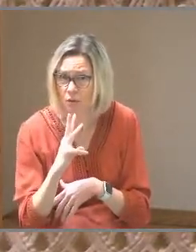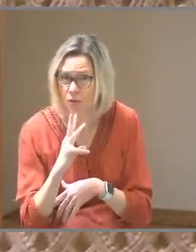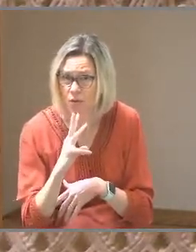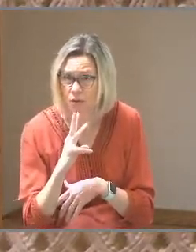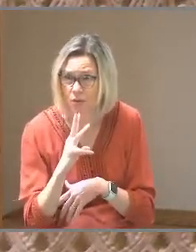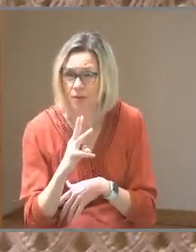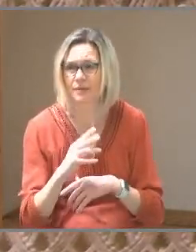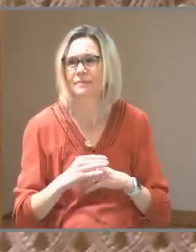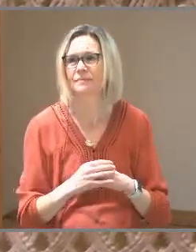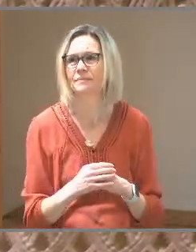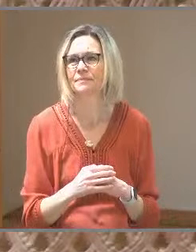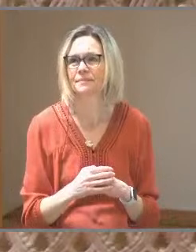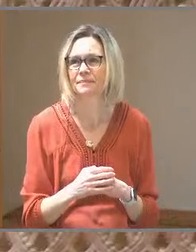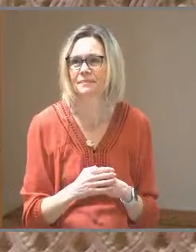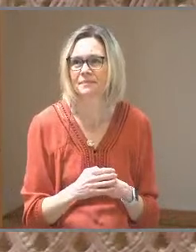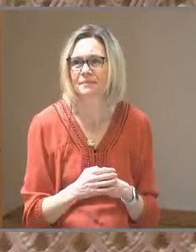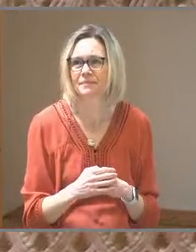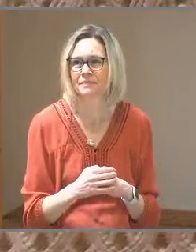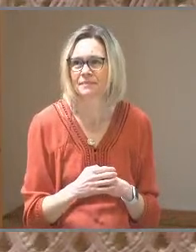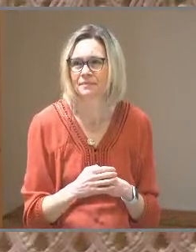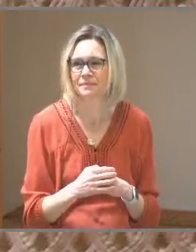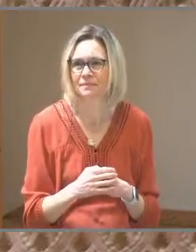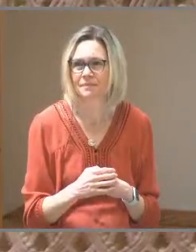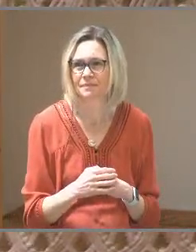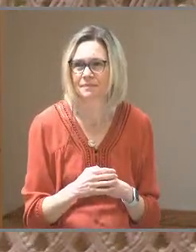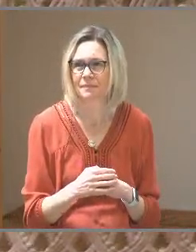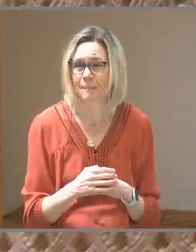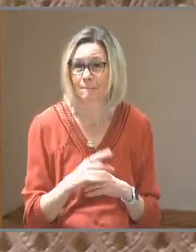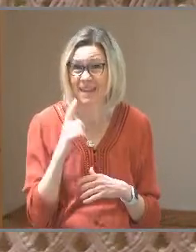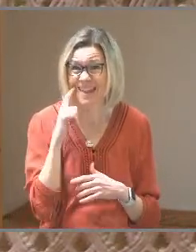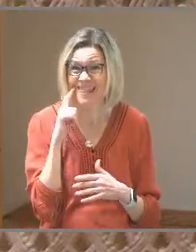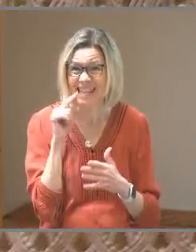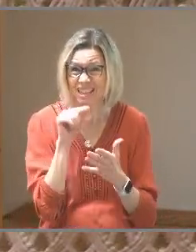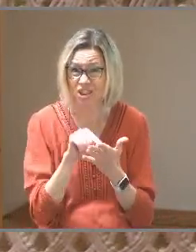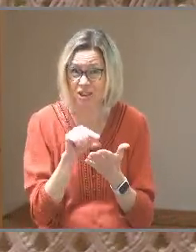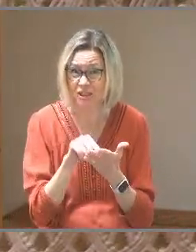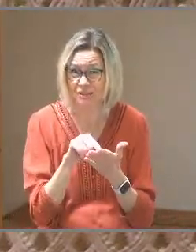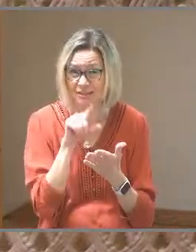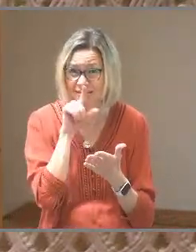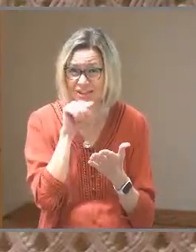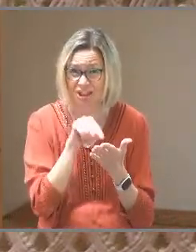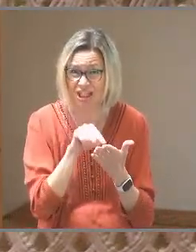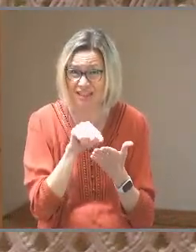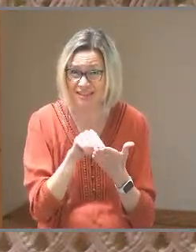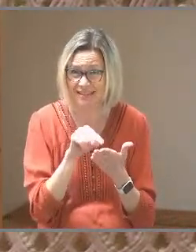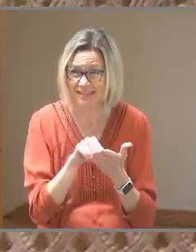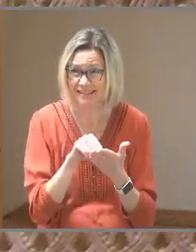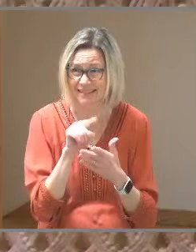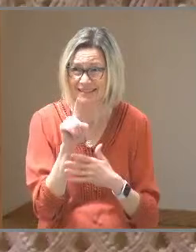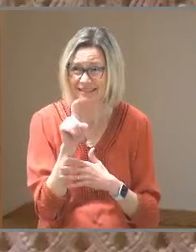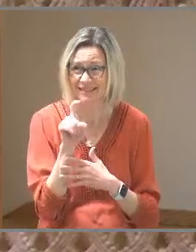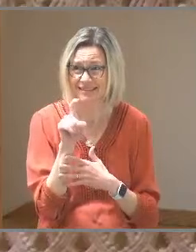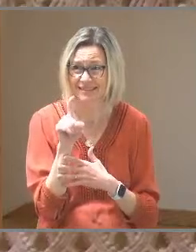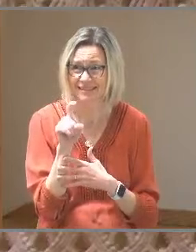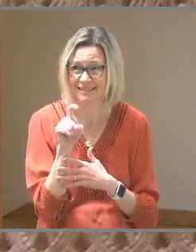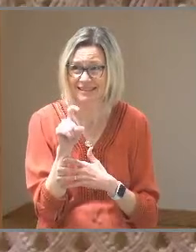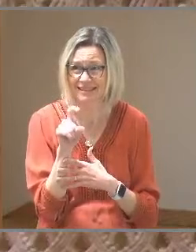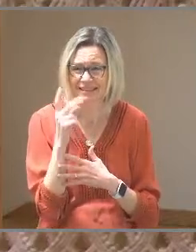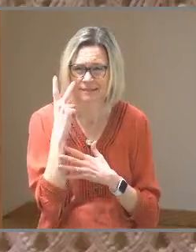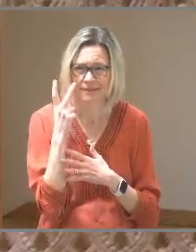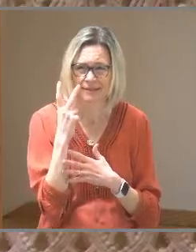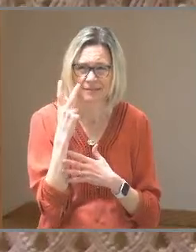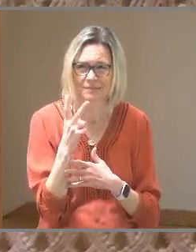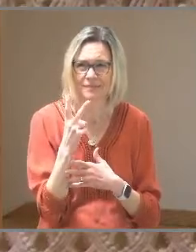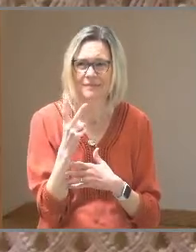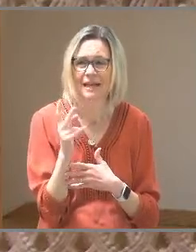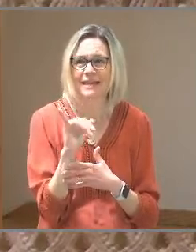The water. Water, right? Yes. It's a chicken? You think it's a chicken? Well, the disciples were looking at a chicken. Well, let's see. And then